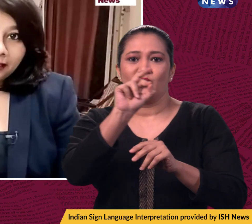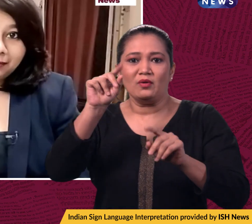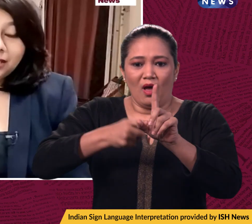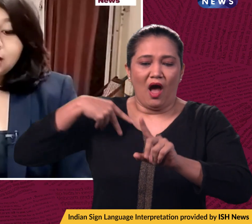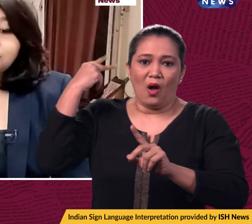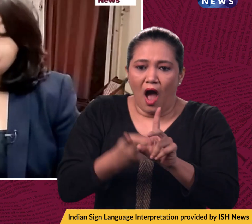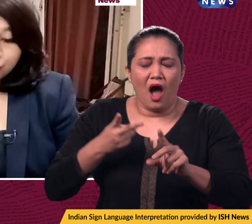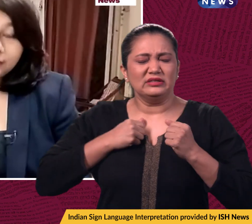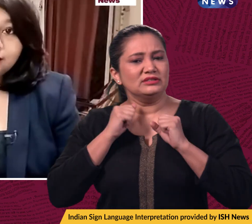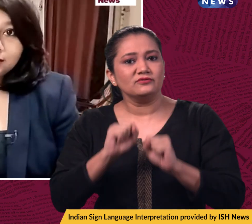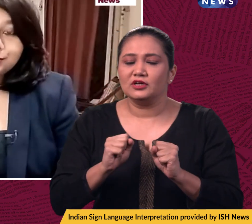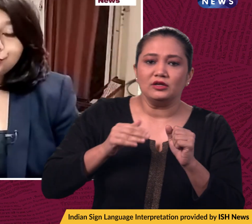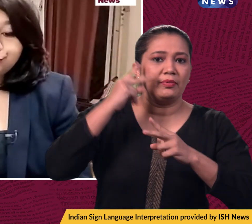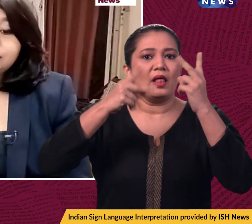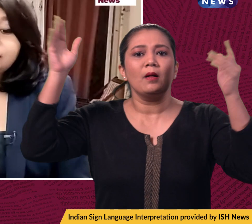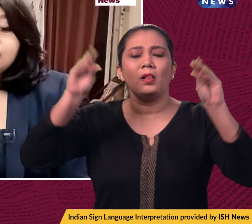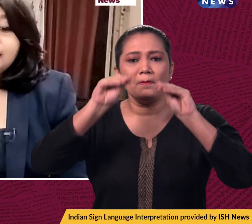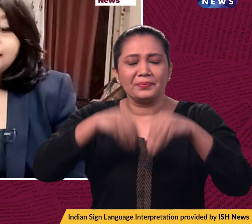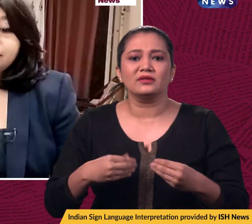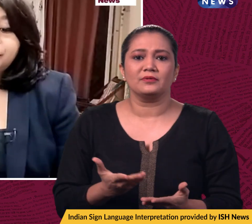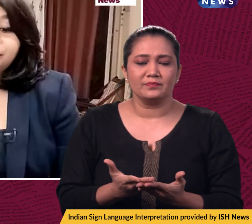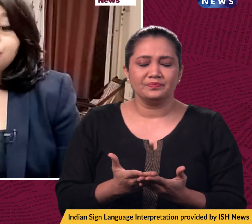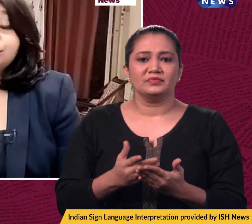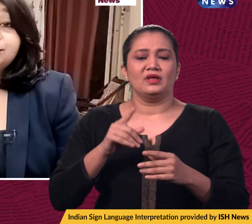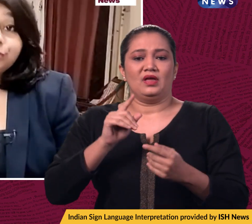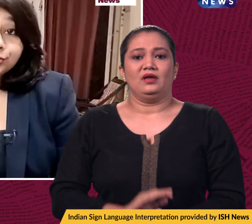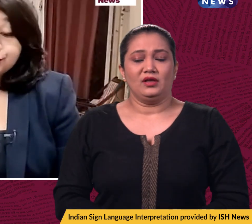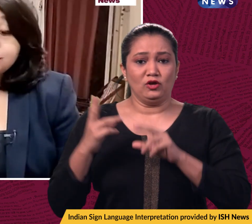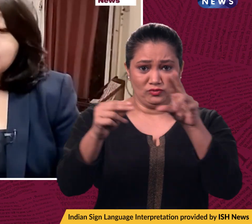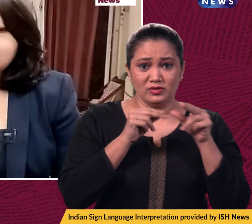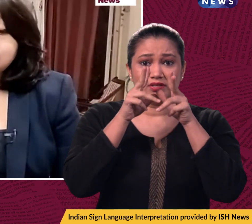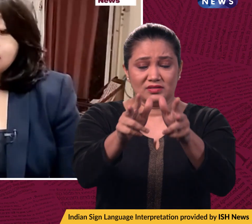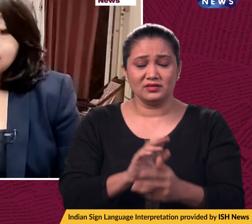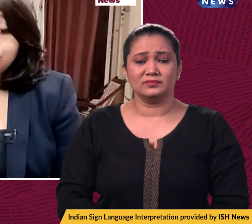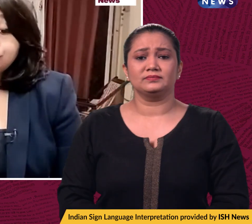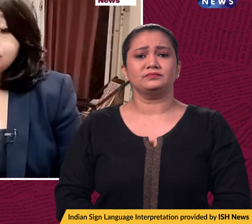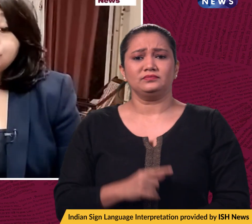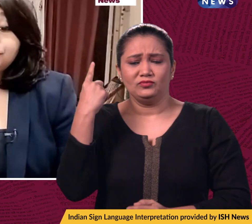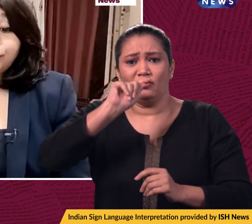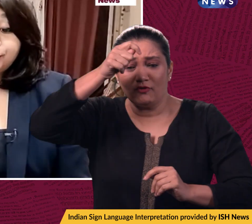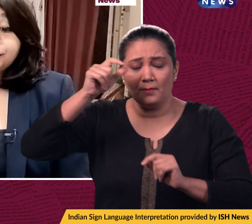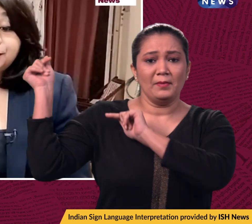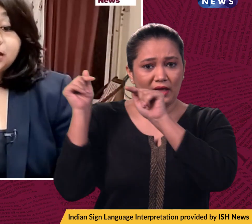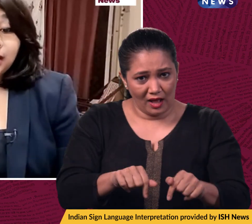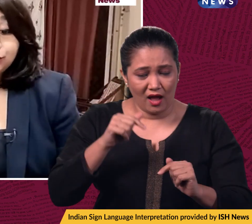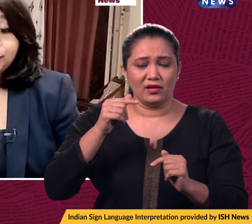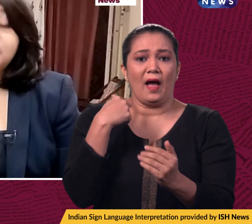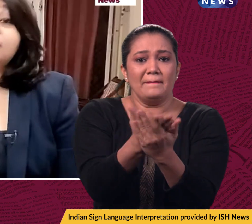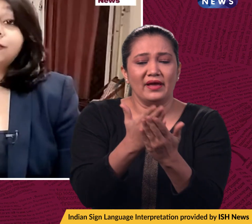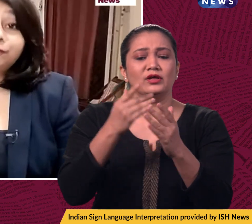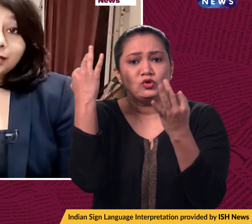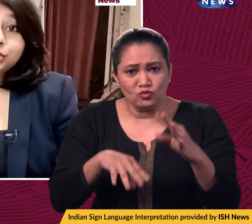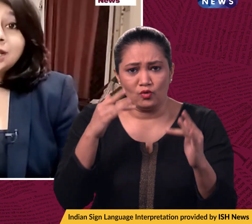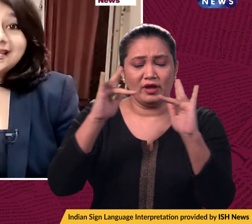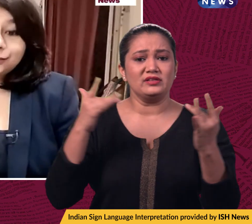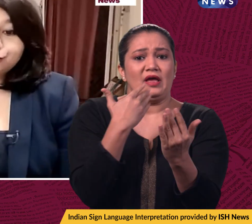of the pandemic, especially in the last 2 years. Indian Express, quoting sources, has said that not only would foreigners be allowed to apply